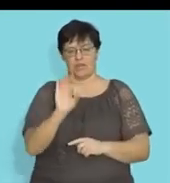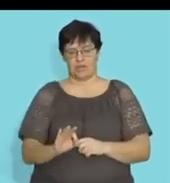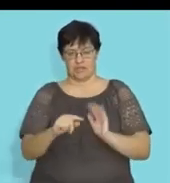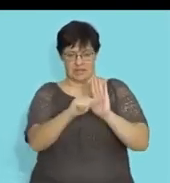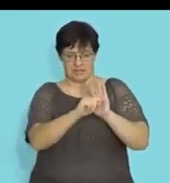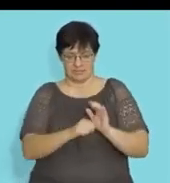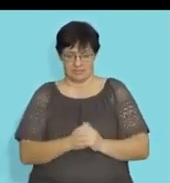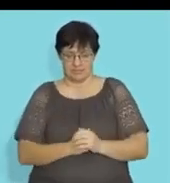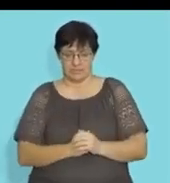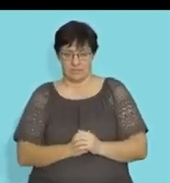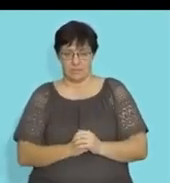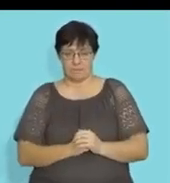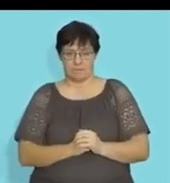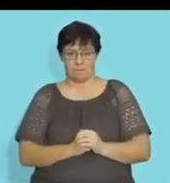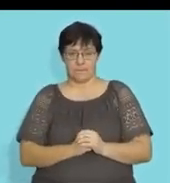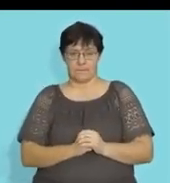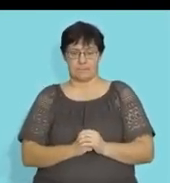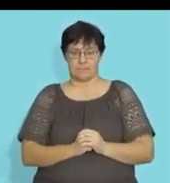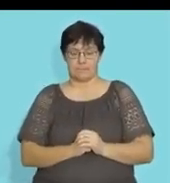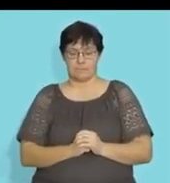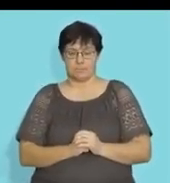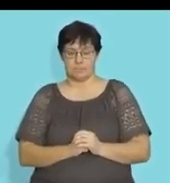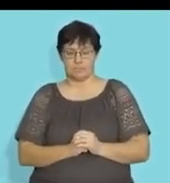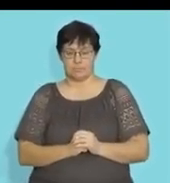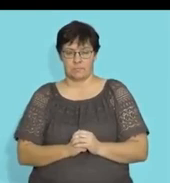is negative 1/3.